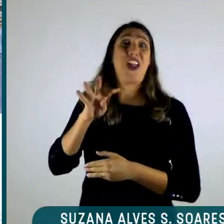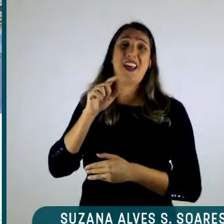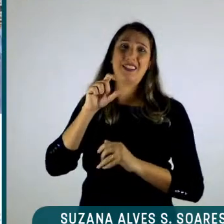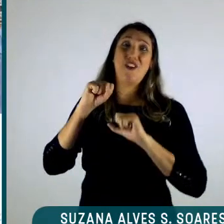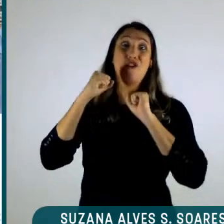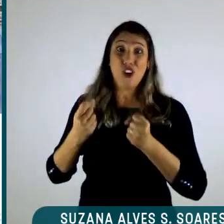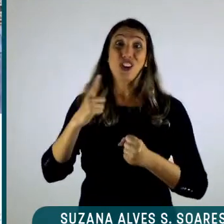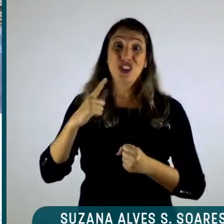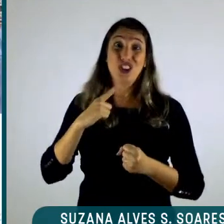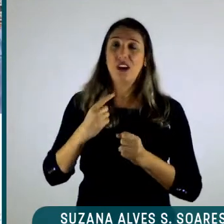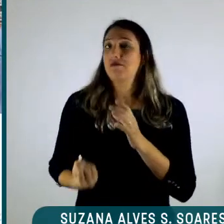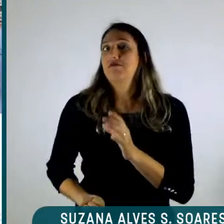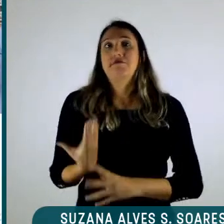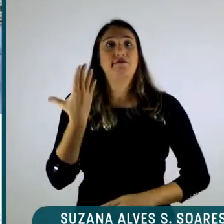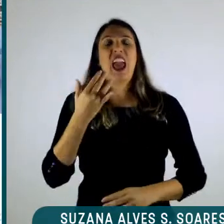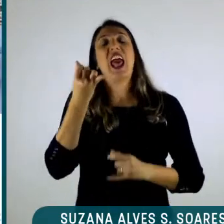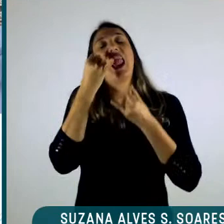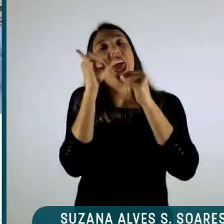we didn't know before.